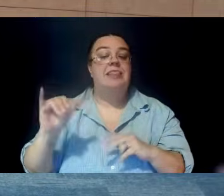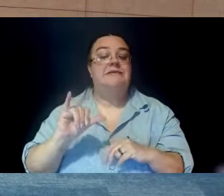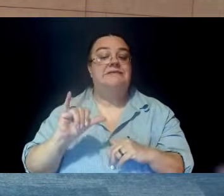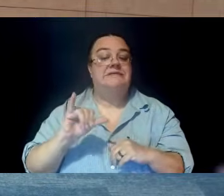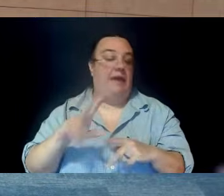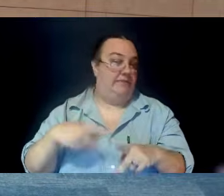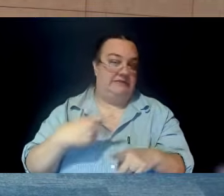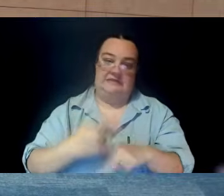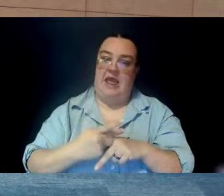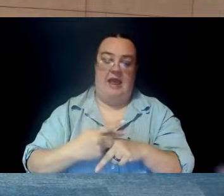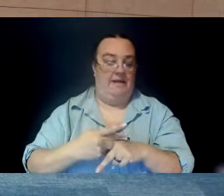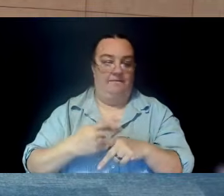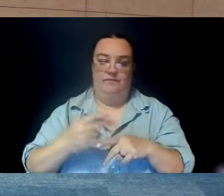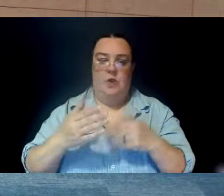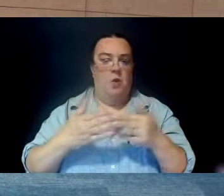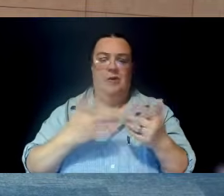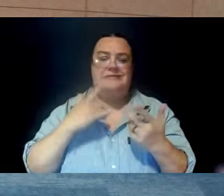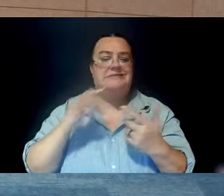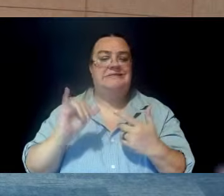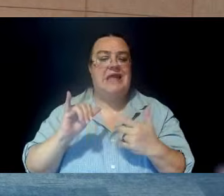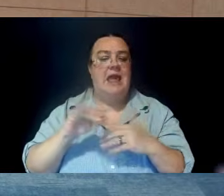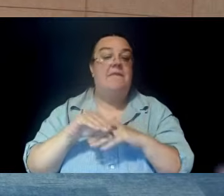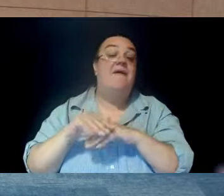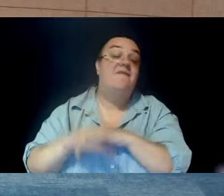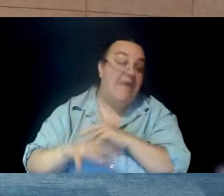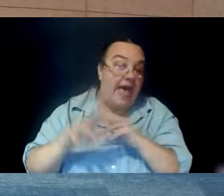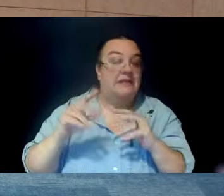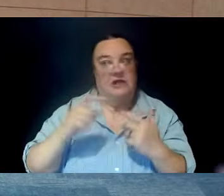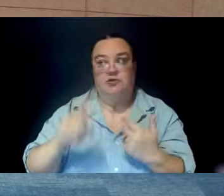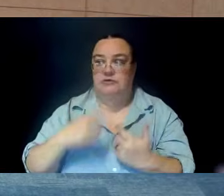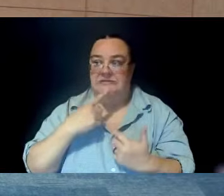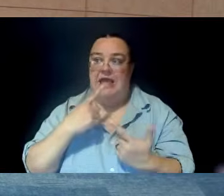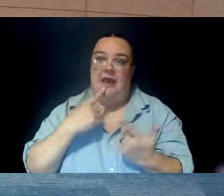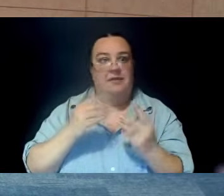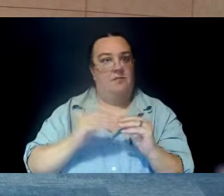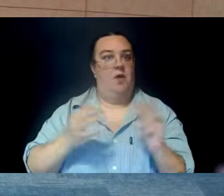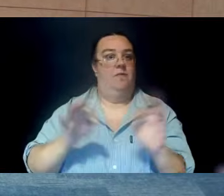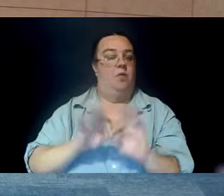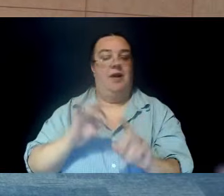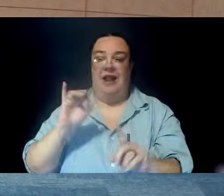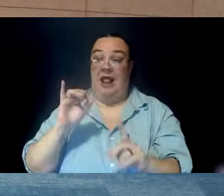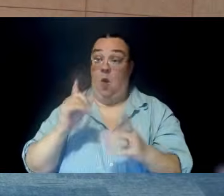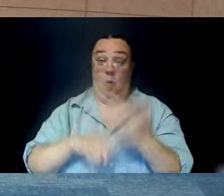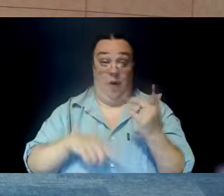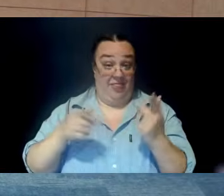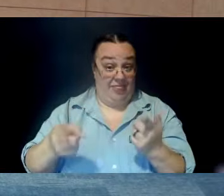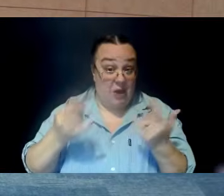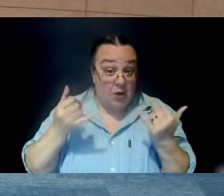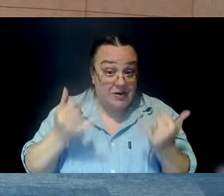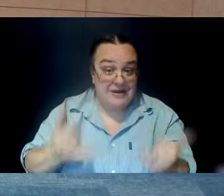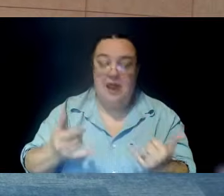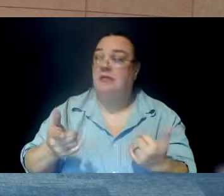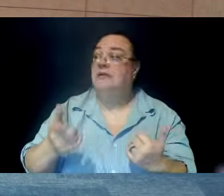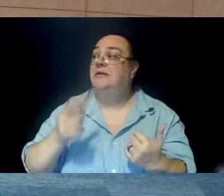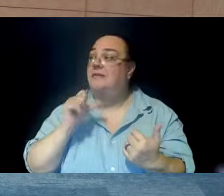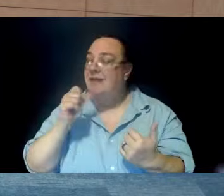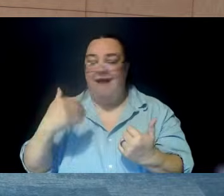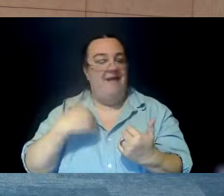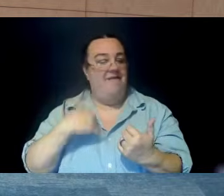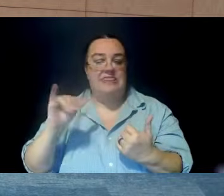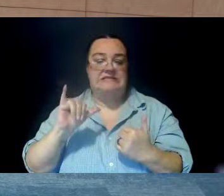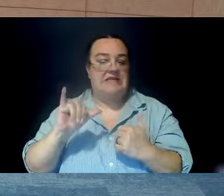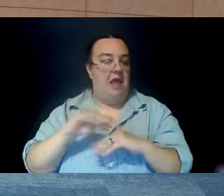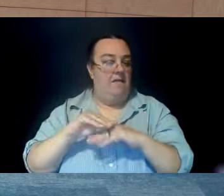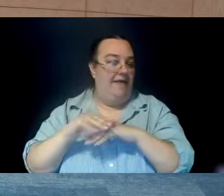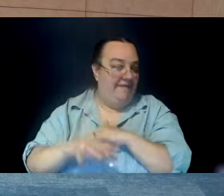whatever, the same effect, I should say, more importantly. This particular one does not have, excuse me, the same effect,